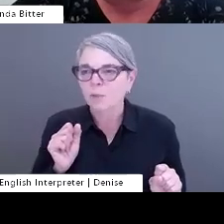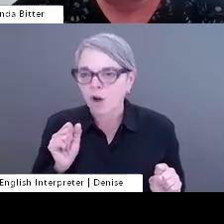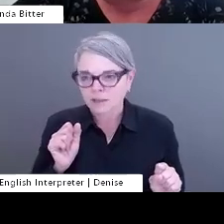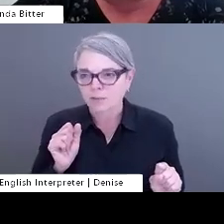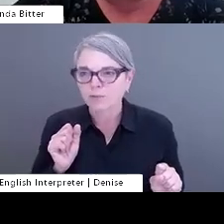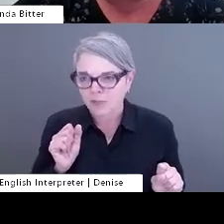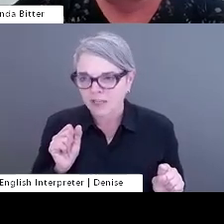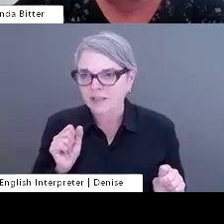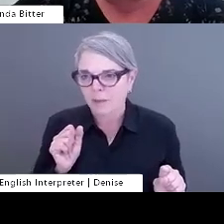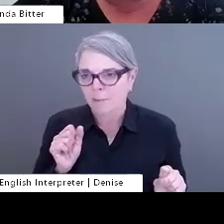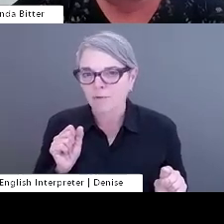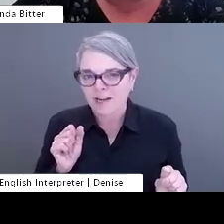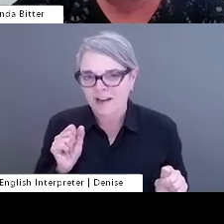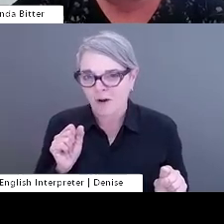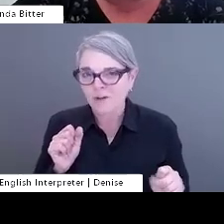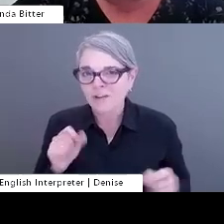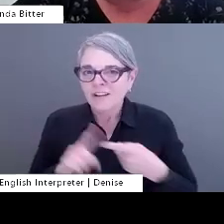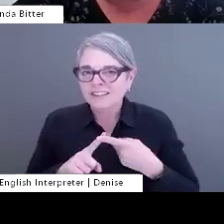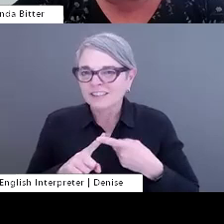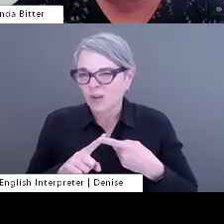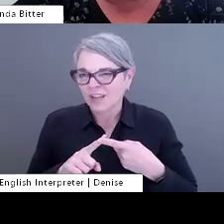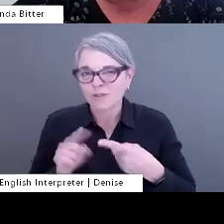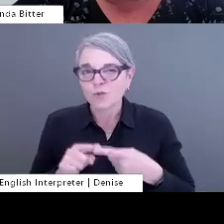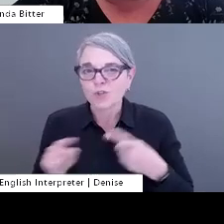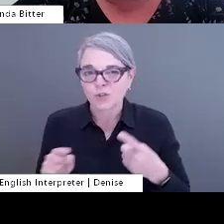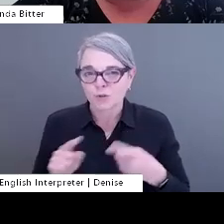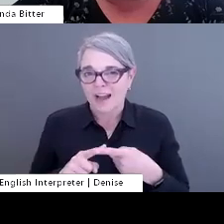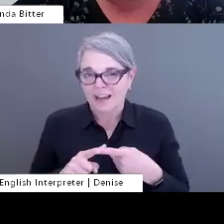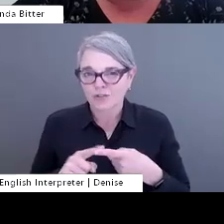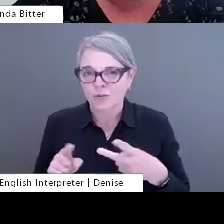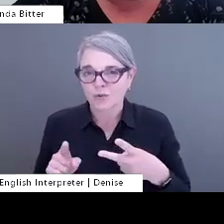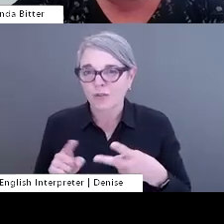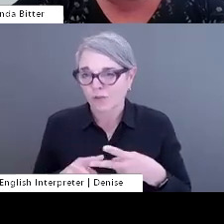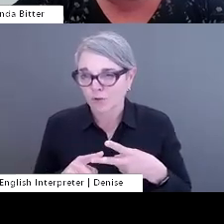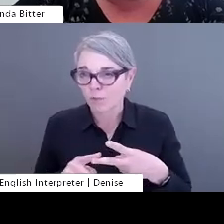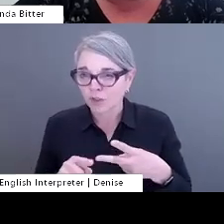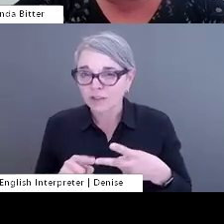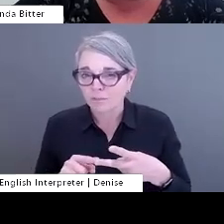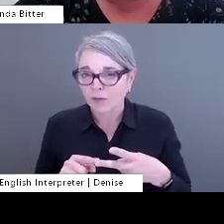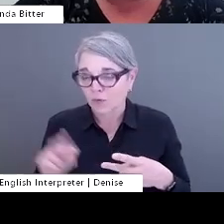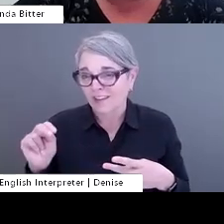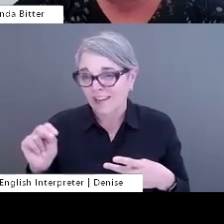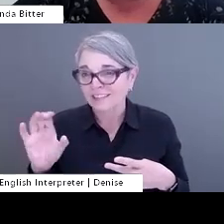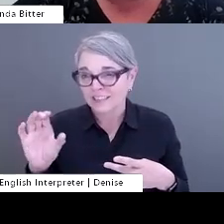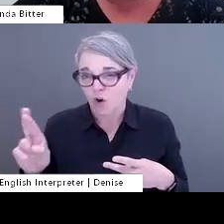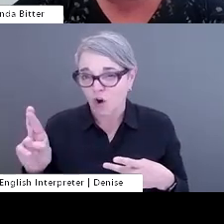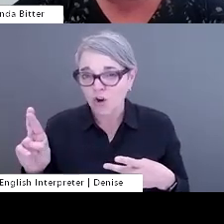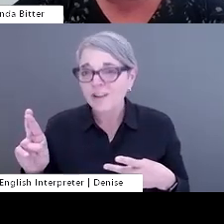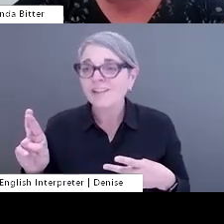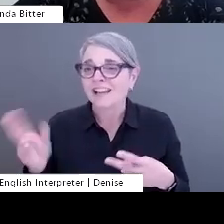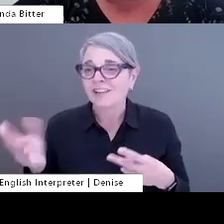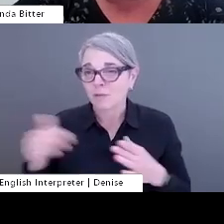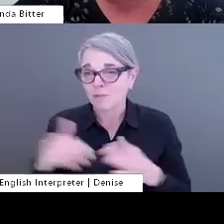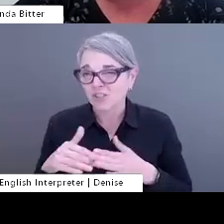is impossible for me to keep up right now. So if you could go back to the third bullet about the